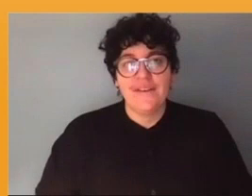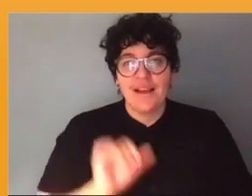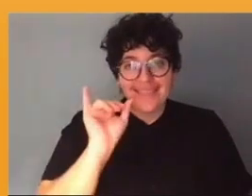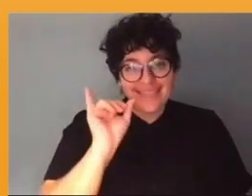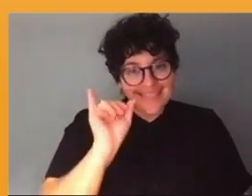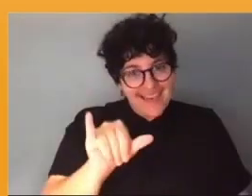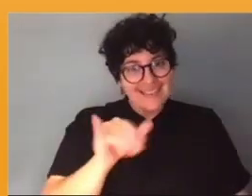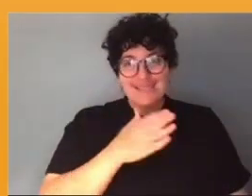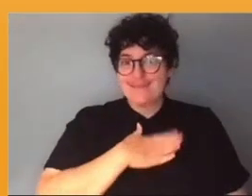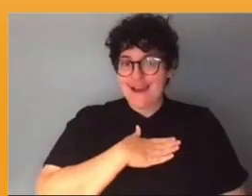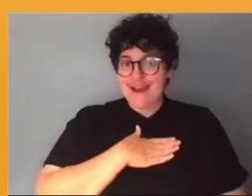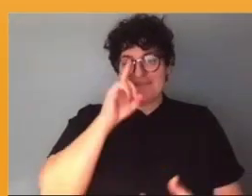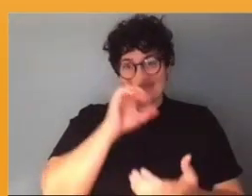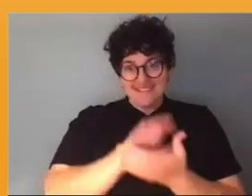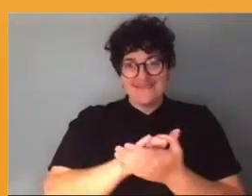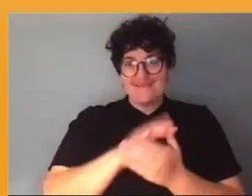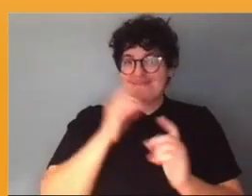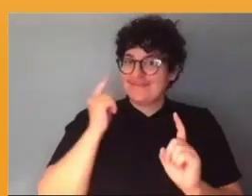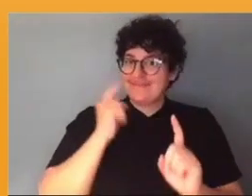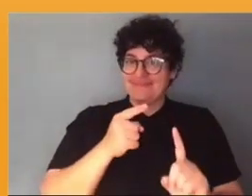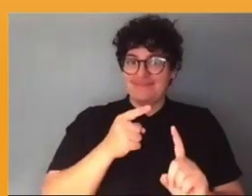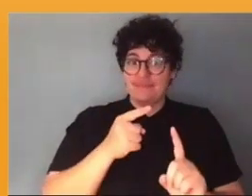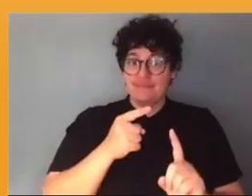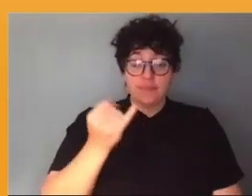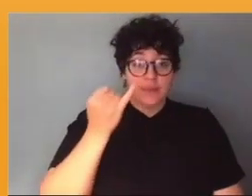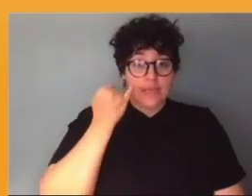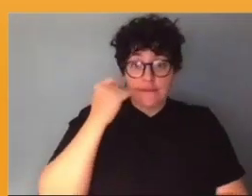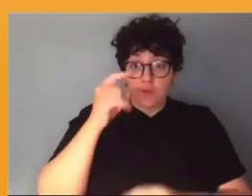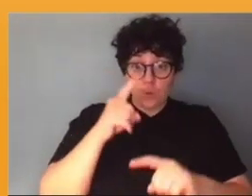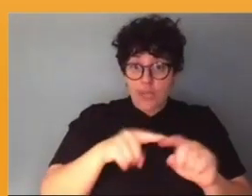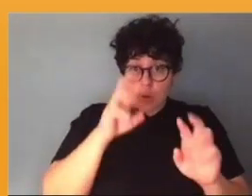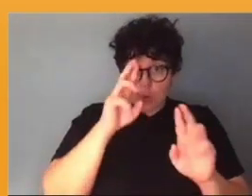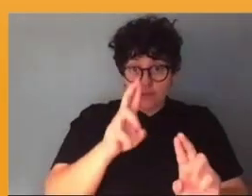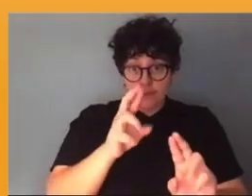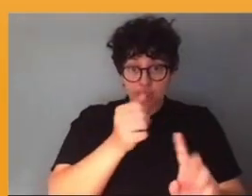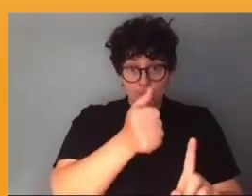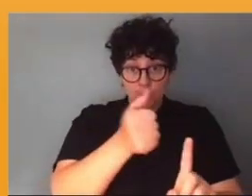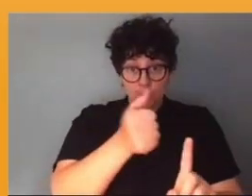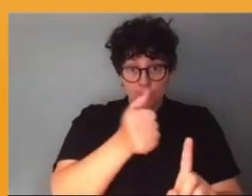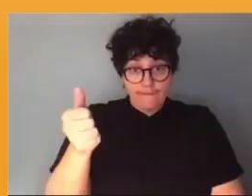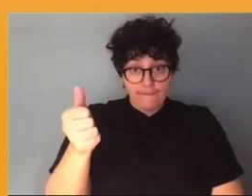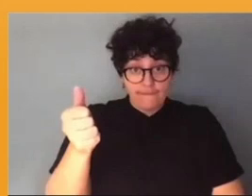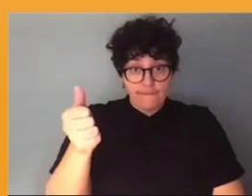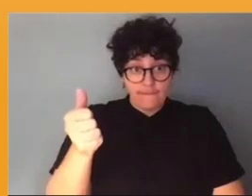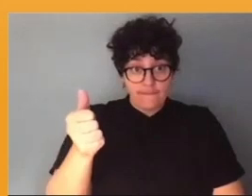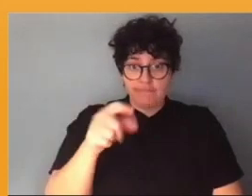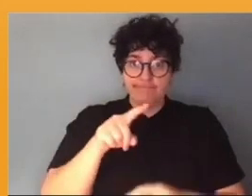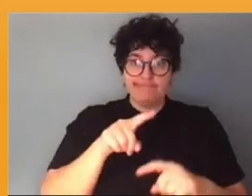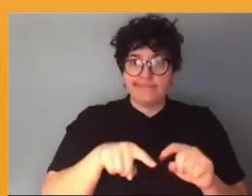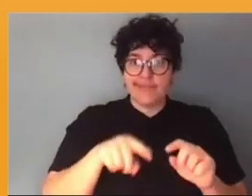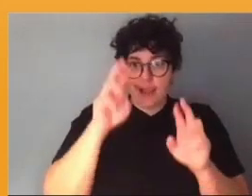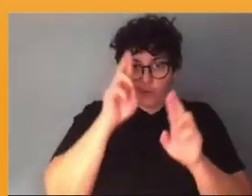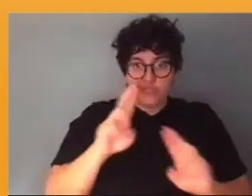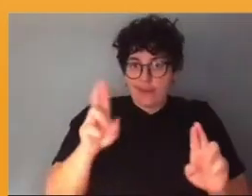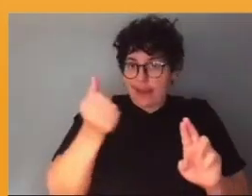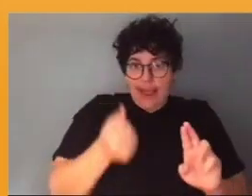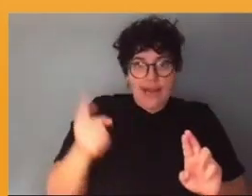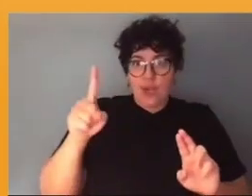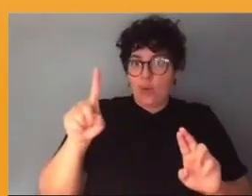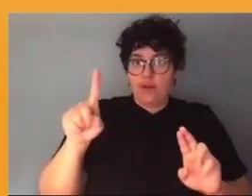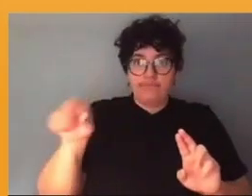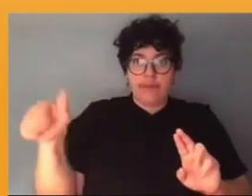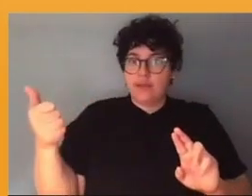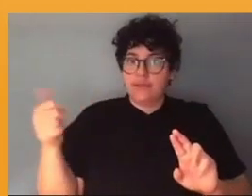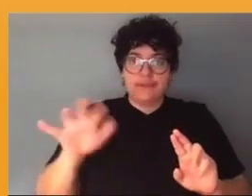That's my belief. If you cannot respect yourself, you cannot respect anybody else.